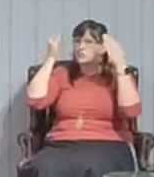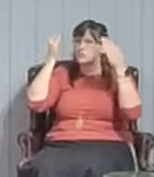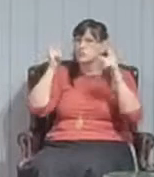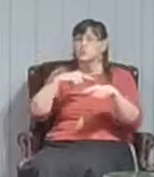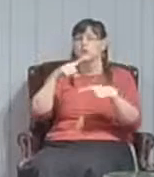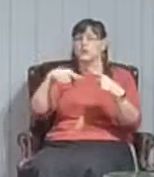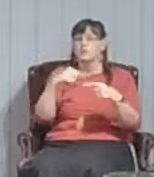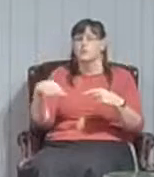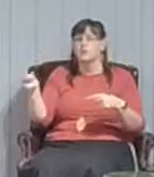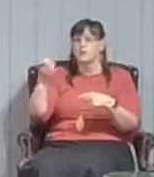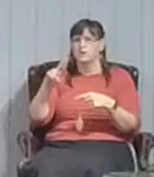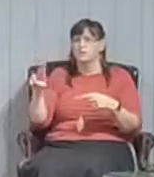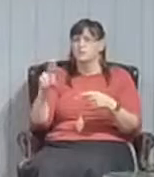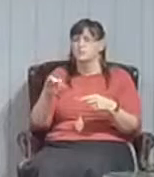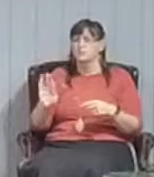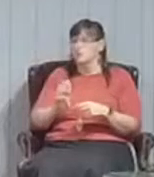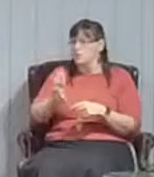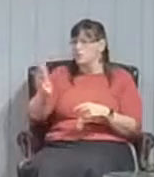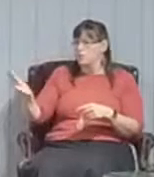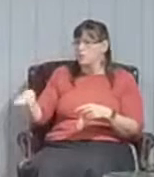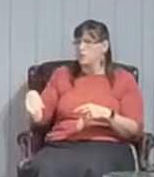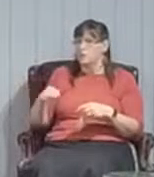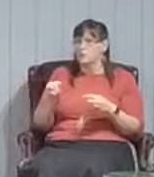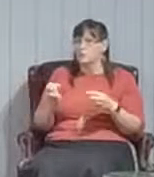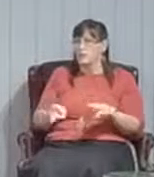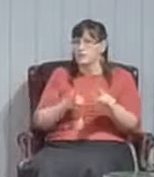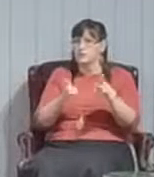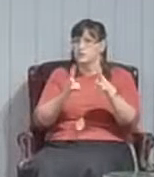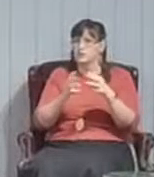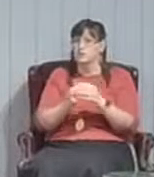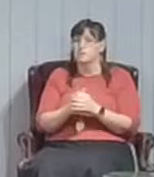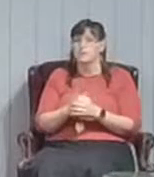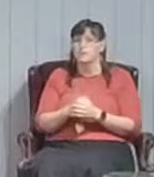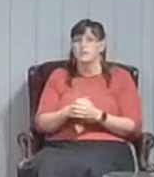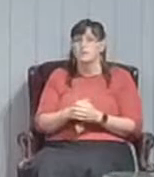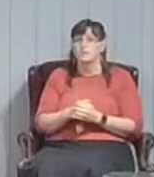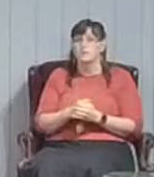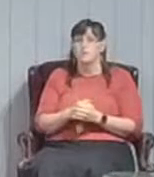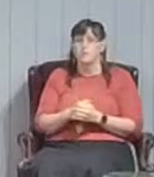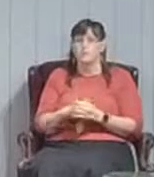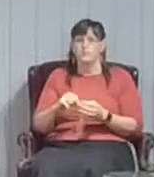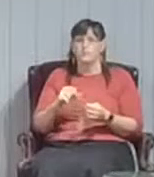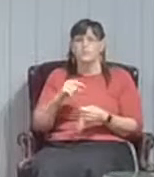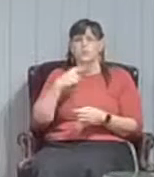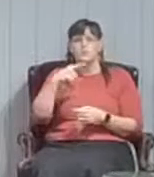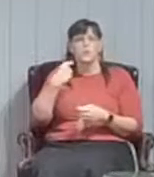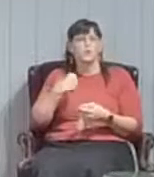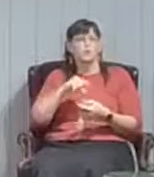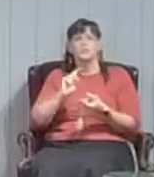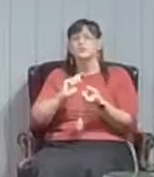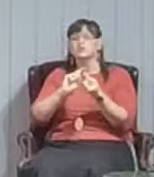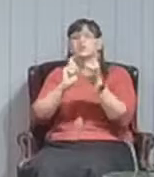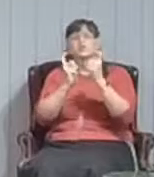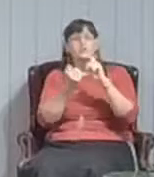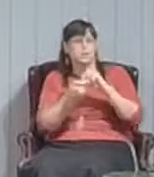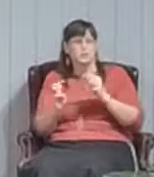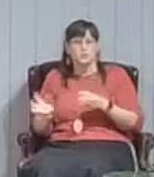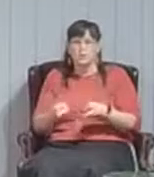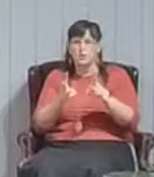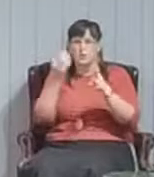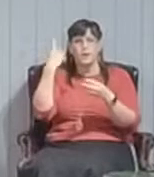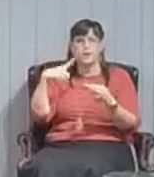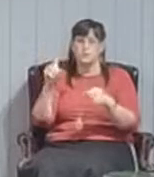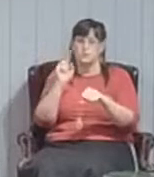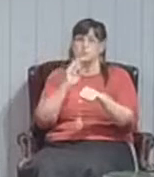methods. They'll say, well, our message hasn't changed. We're just changing our methods for the times. I'm pretty concerned when they